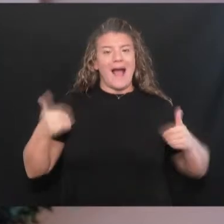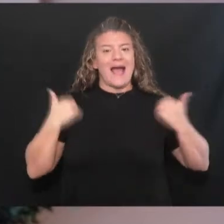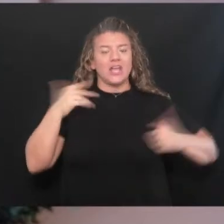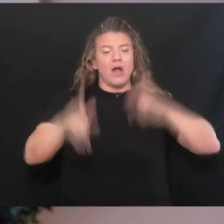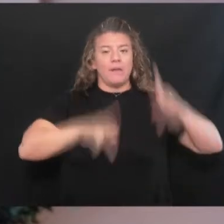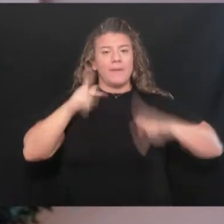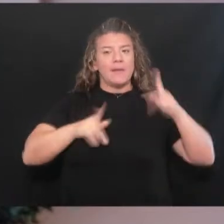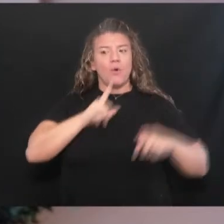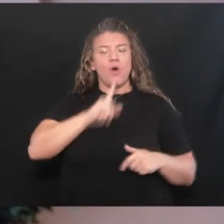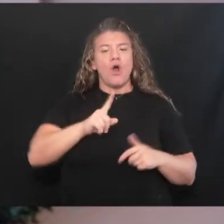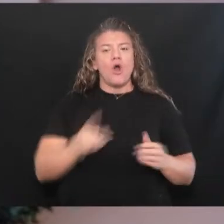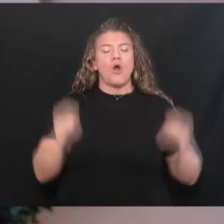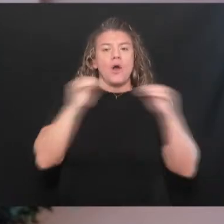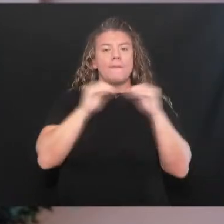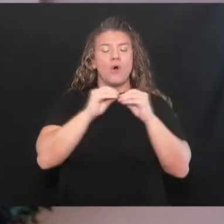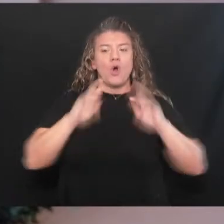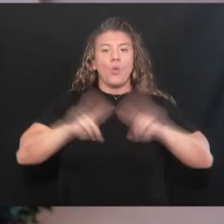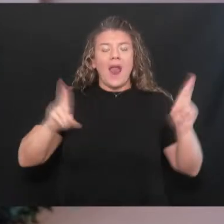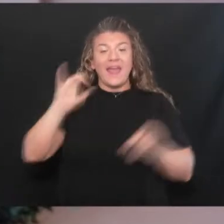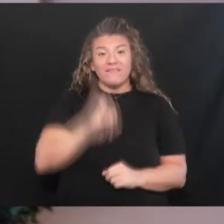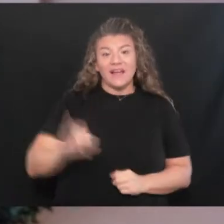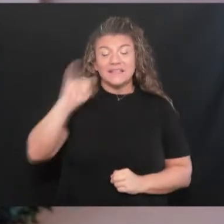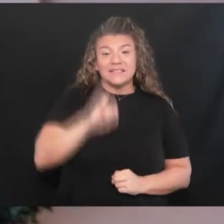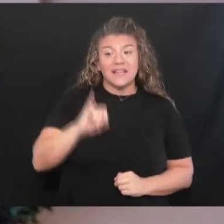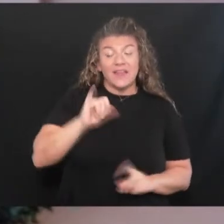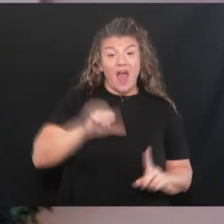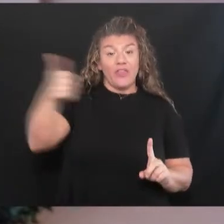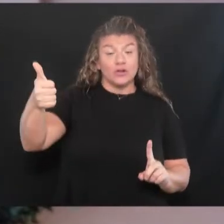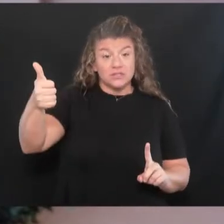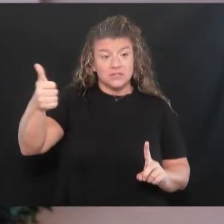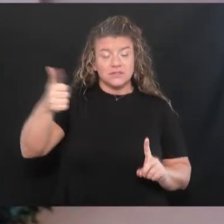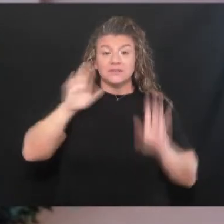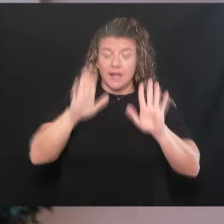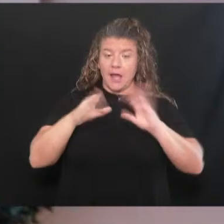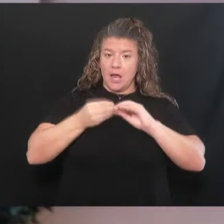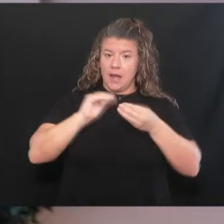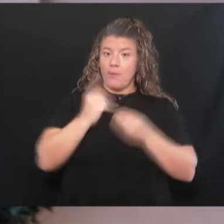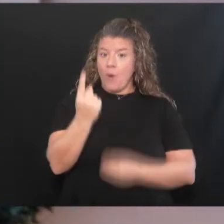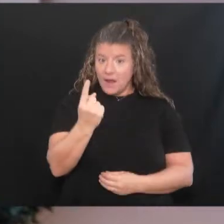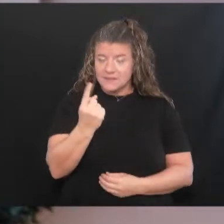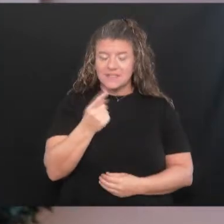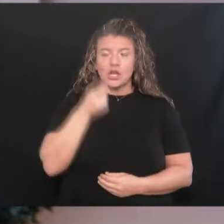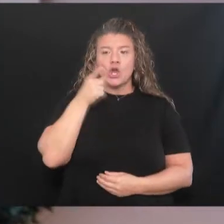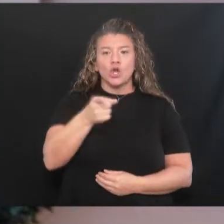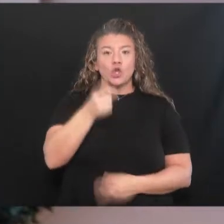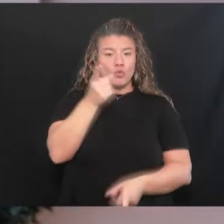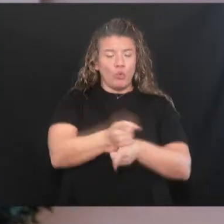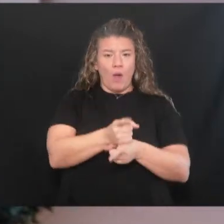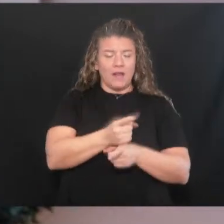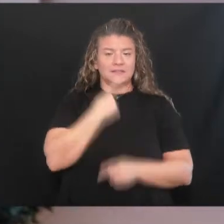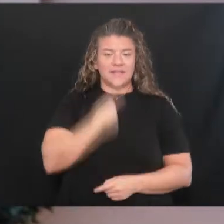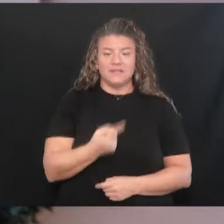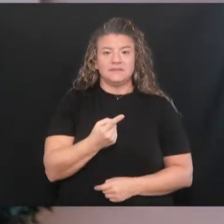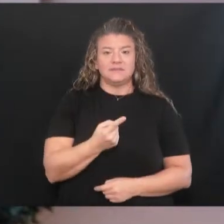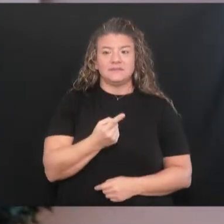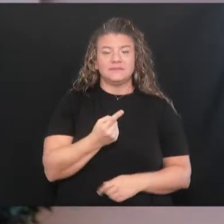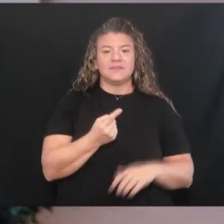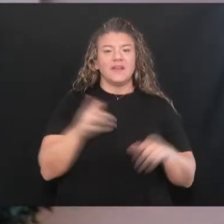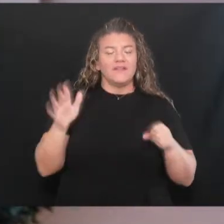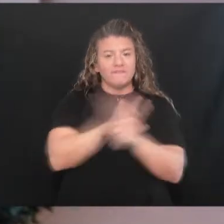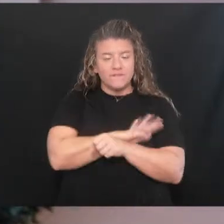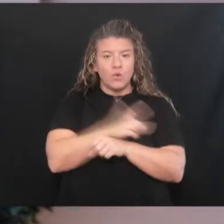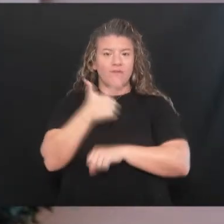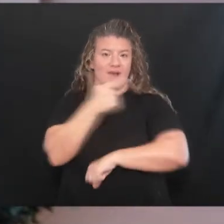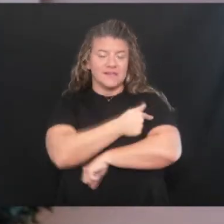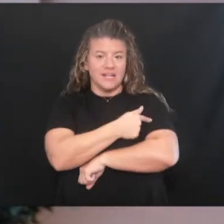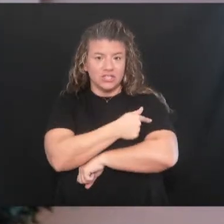being more readily infected than others, number one is, as you correctly point out, that full